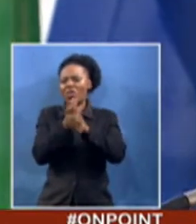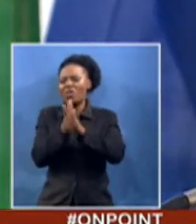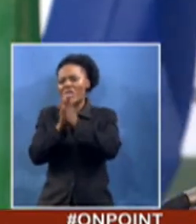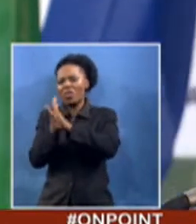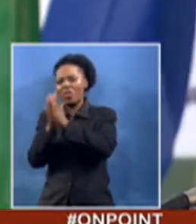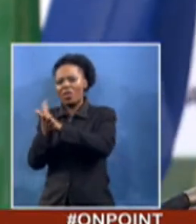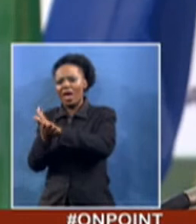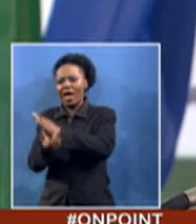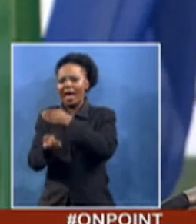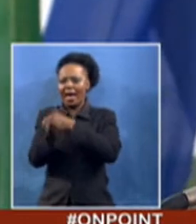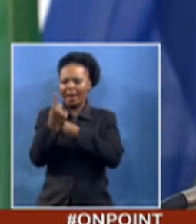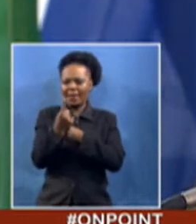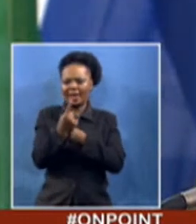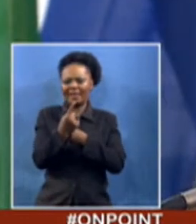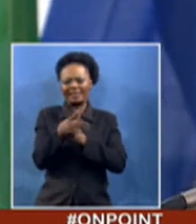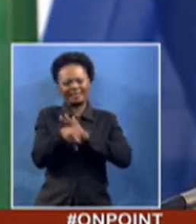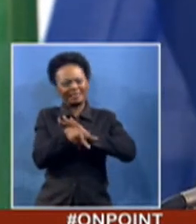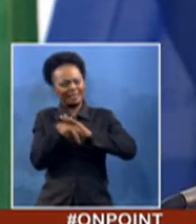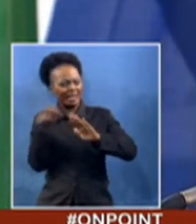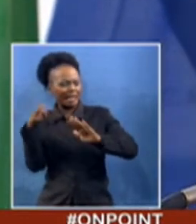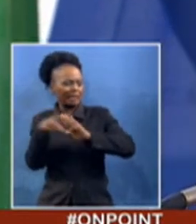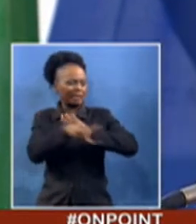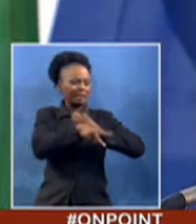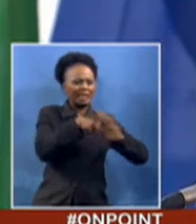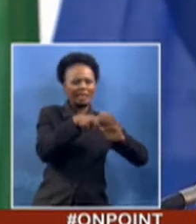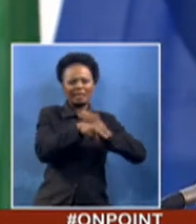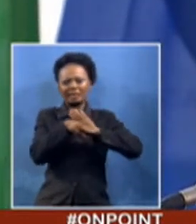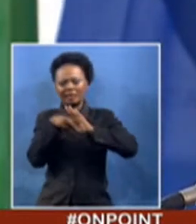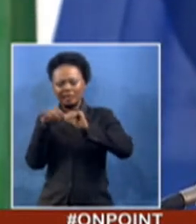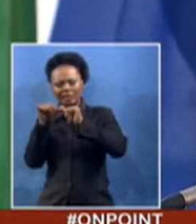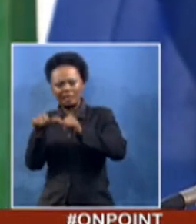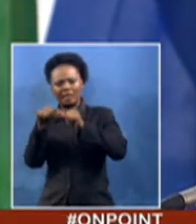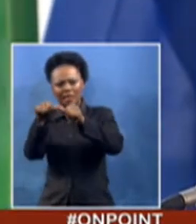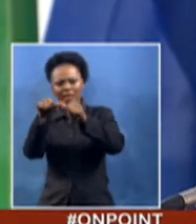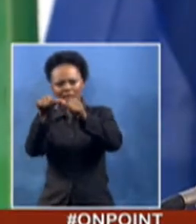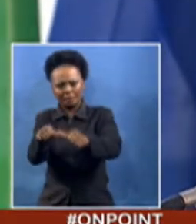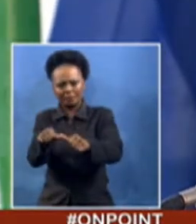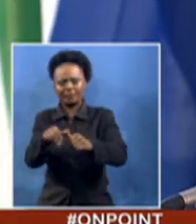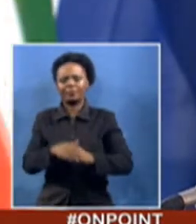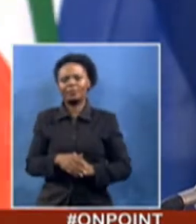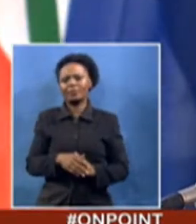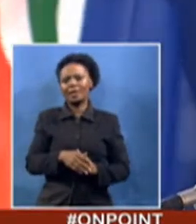This government, President, since